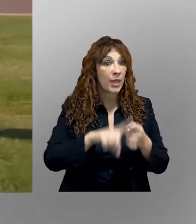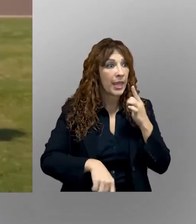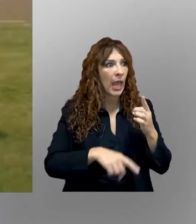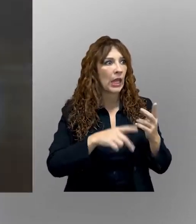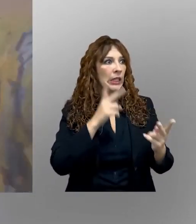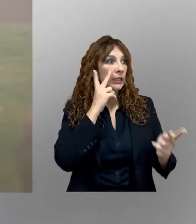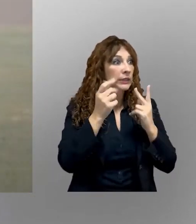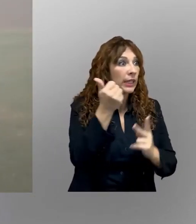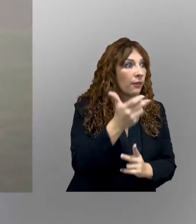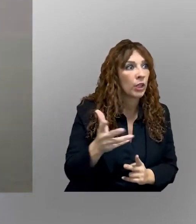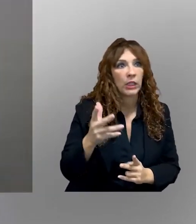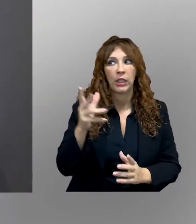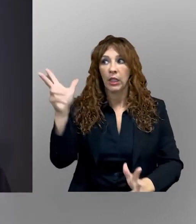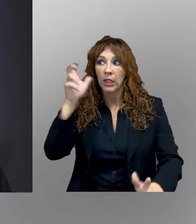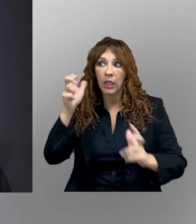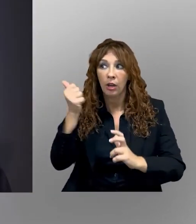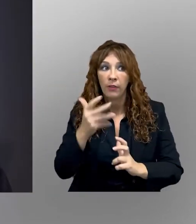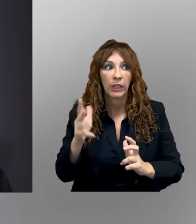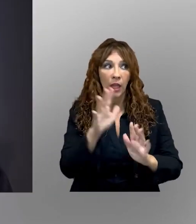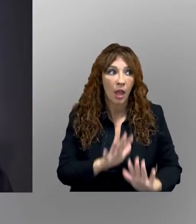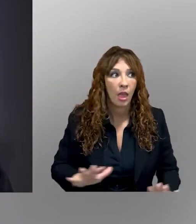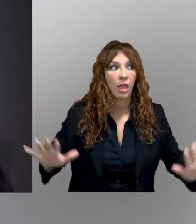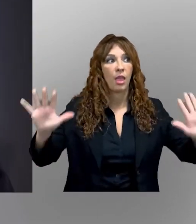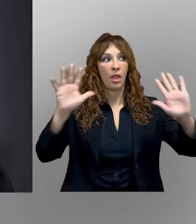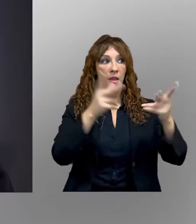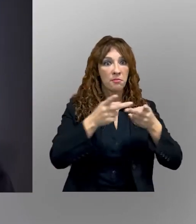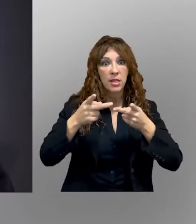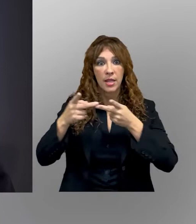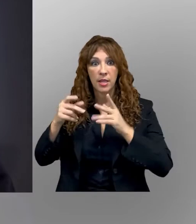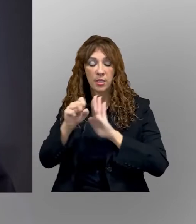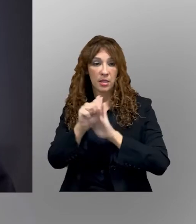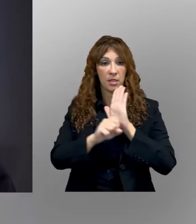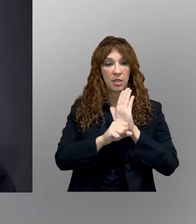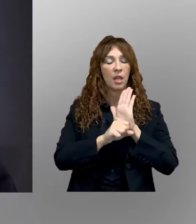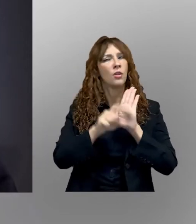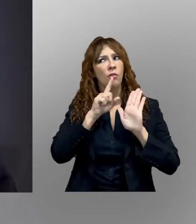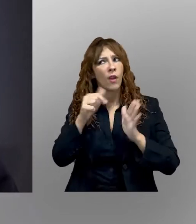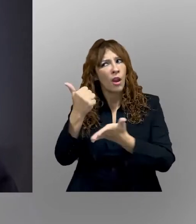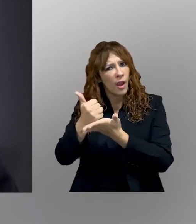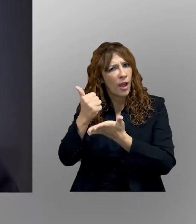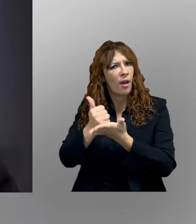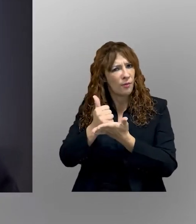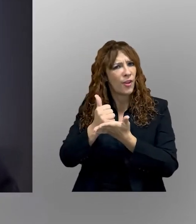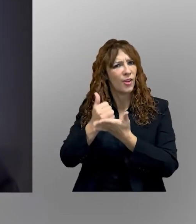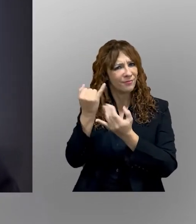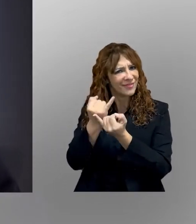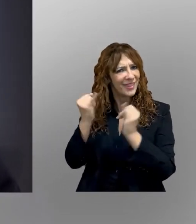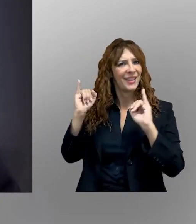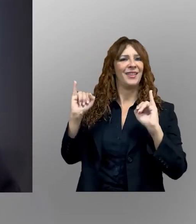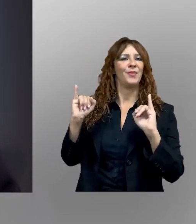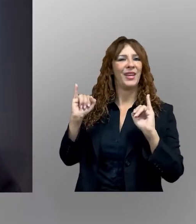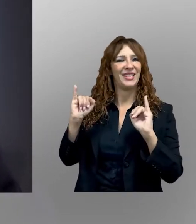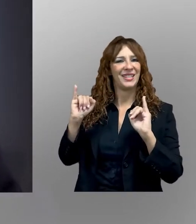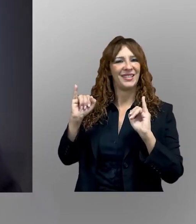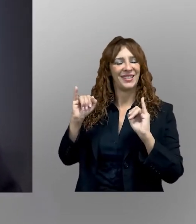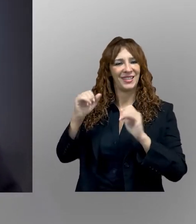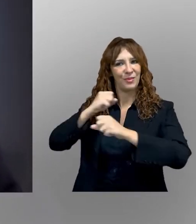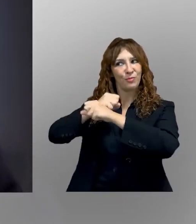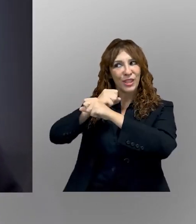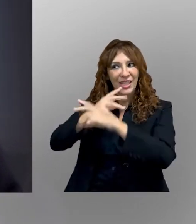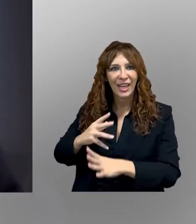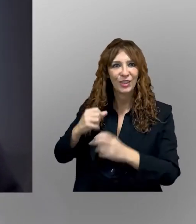eyes and ears in every facility across the state. And so in that regard, it's very helpful to have another